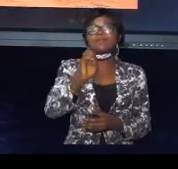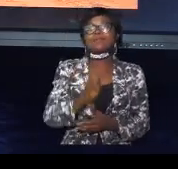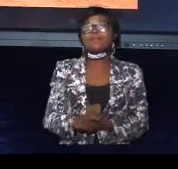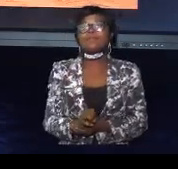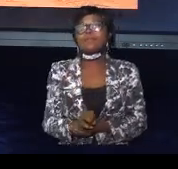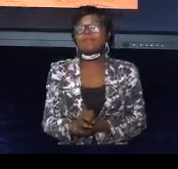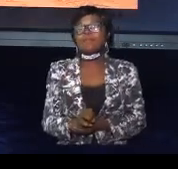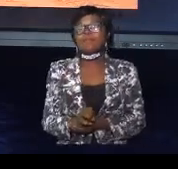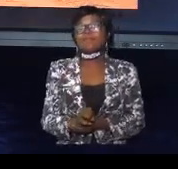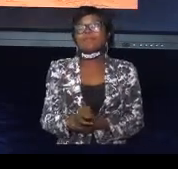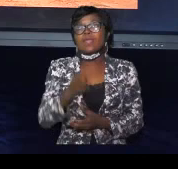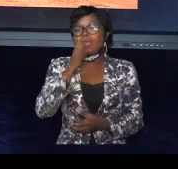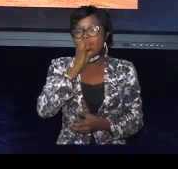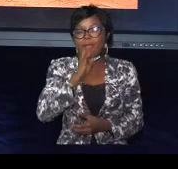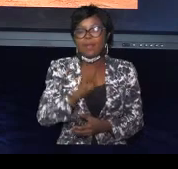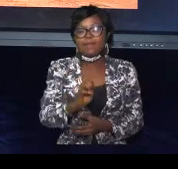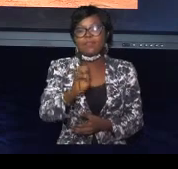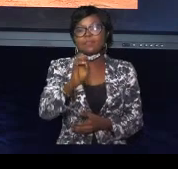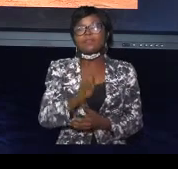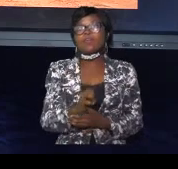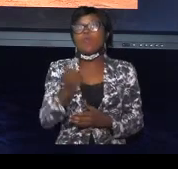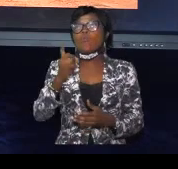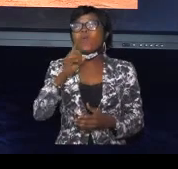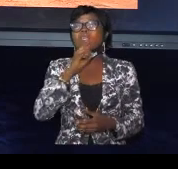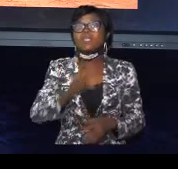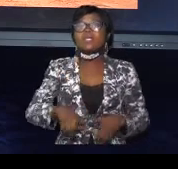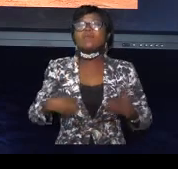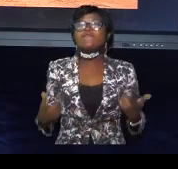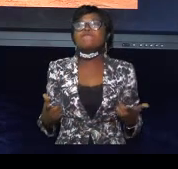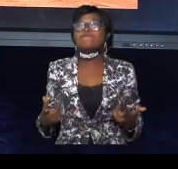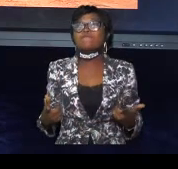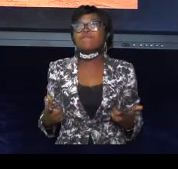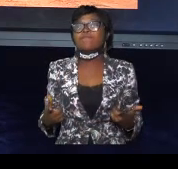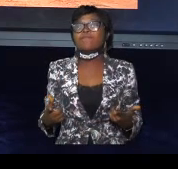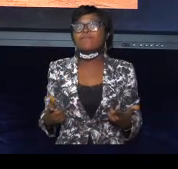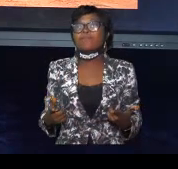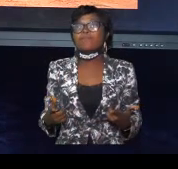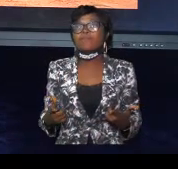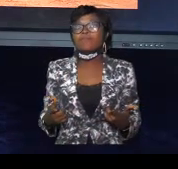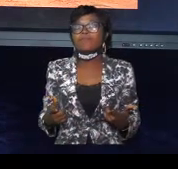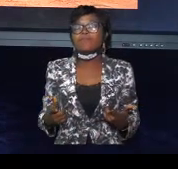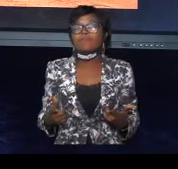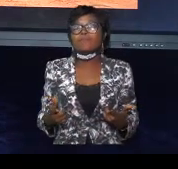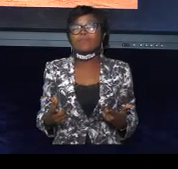An elephant. Yes, elephant. Where does it live?